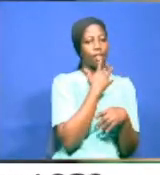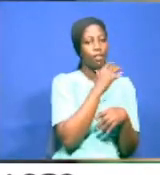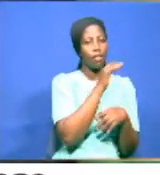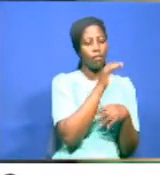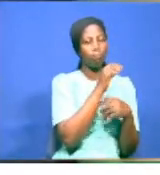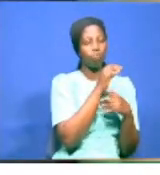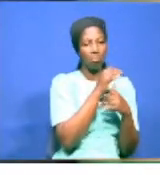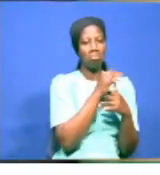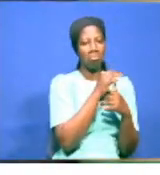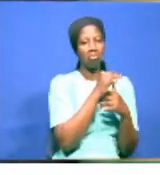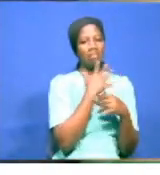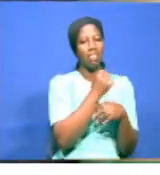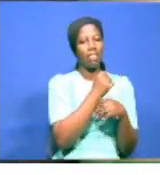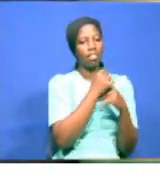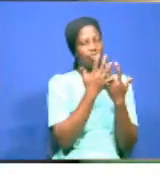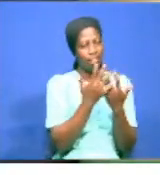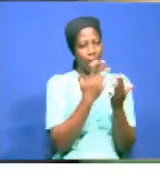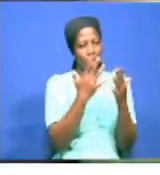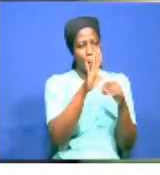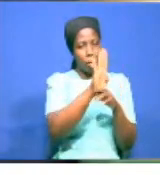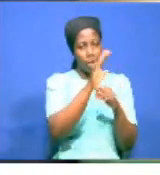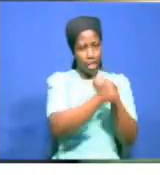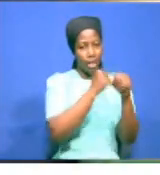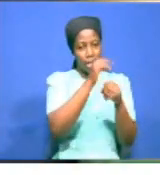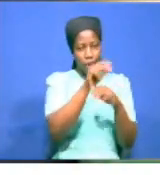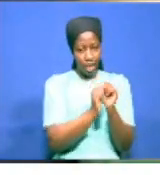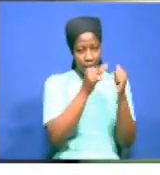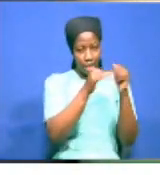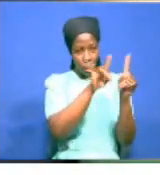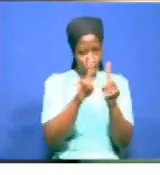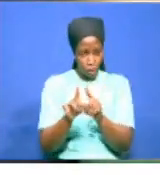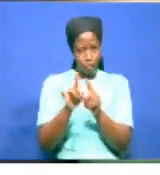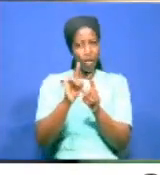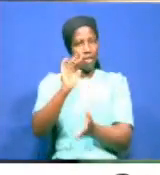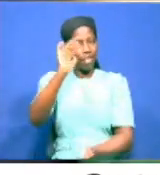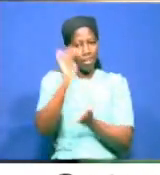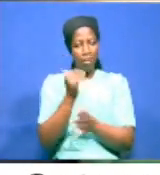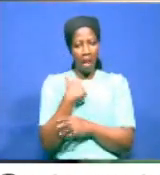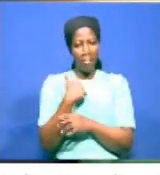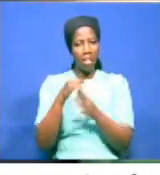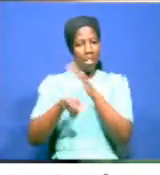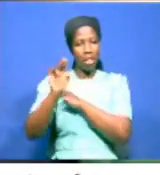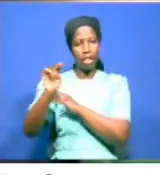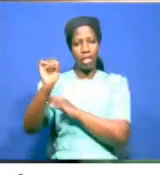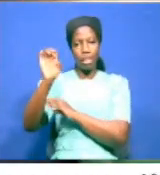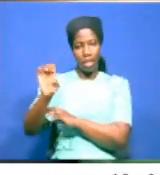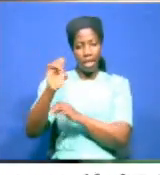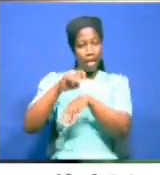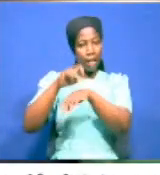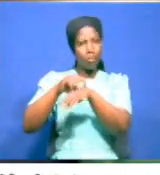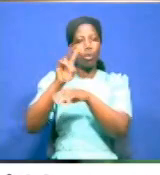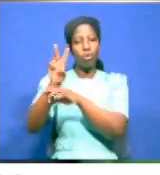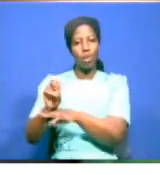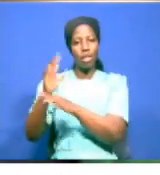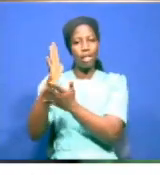billion in 2018. There was also a slowdown in activities at the Nairobi Security Exchange, as the 20 share